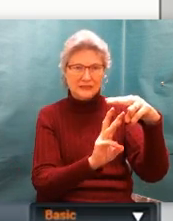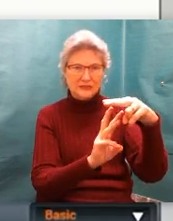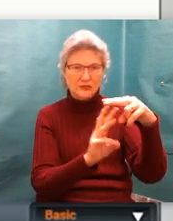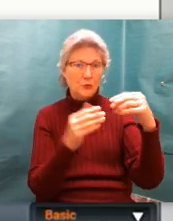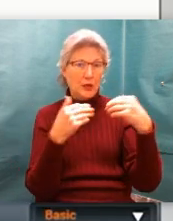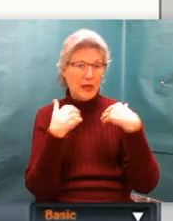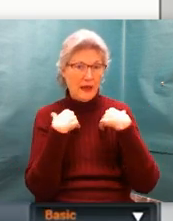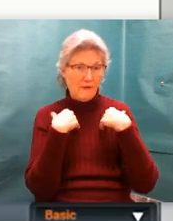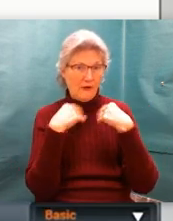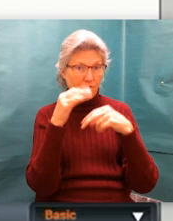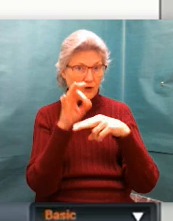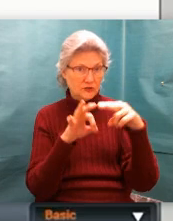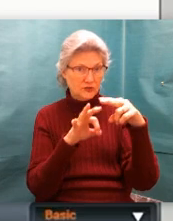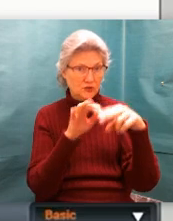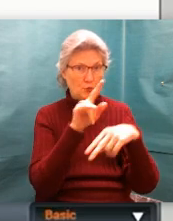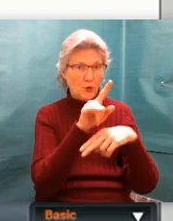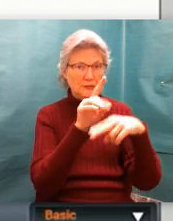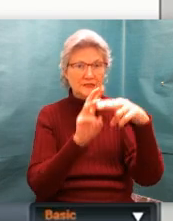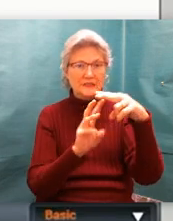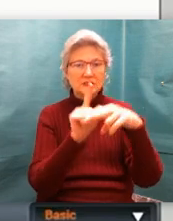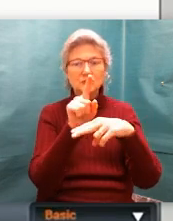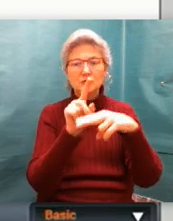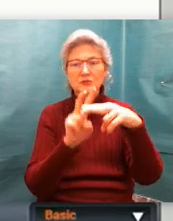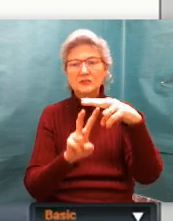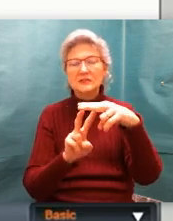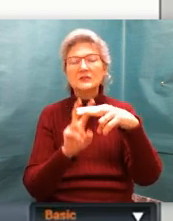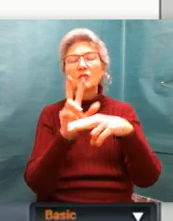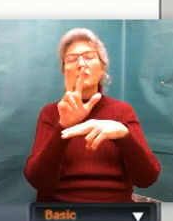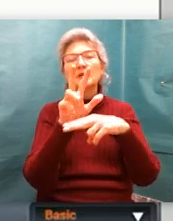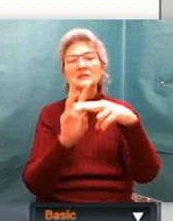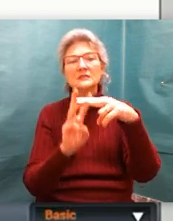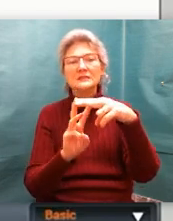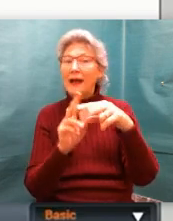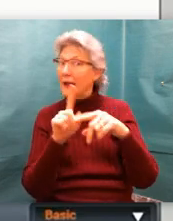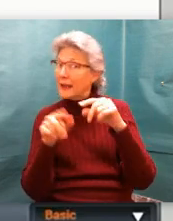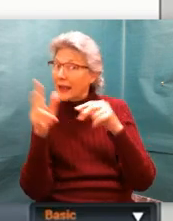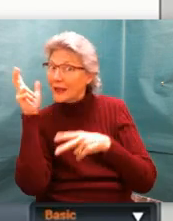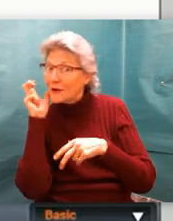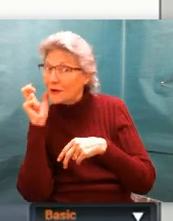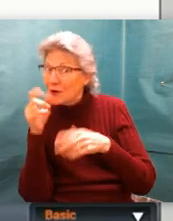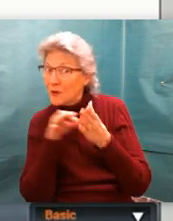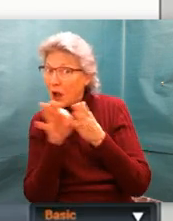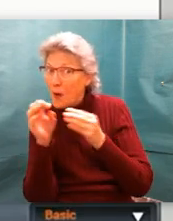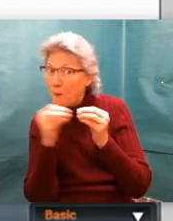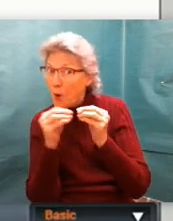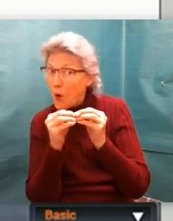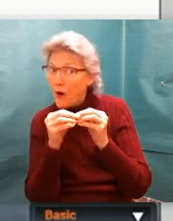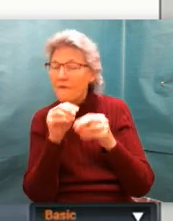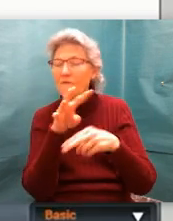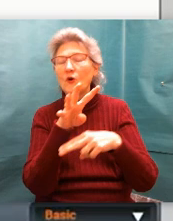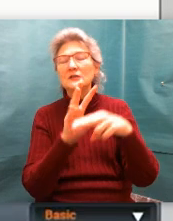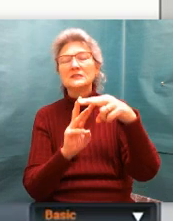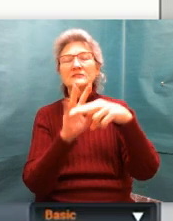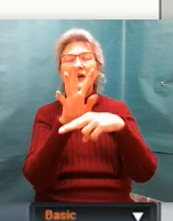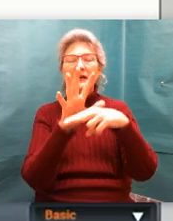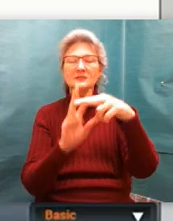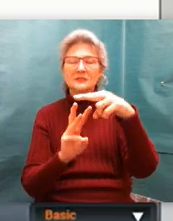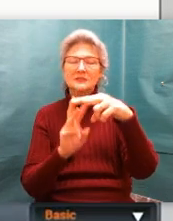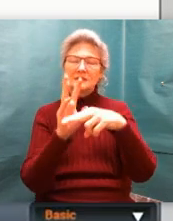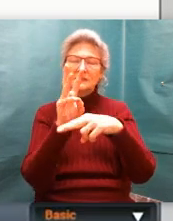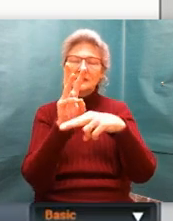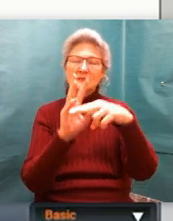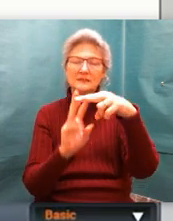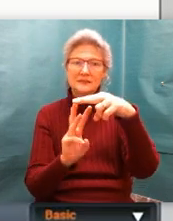everything we need. 1 6, 2 6, 3 6. I can't hear you, count a little louder. 4 6, 5